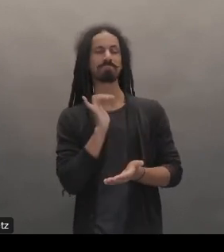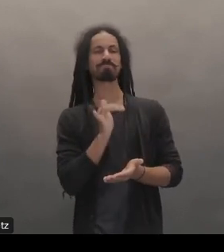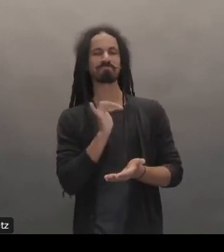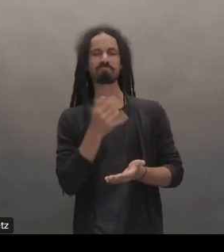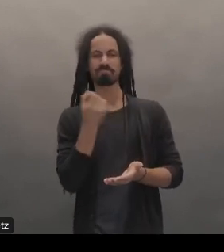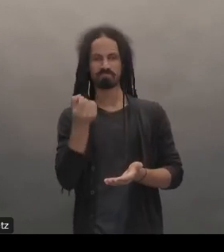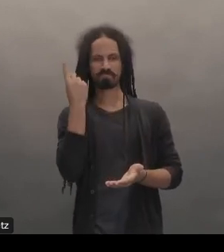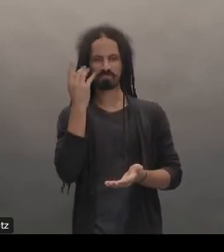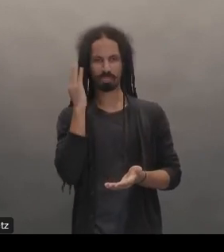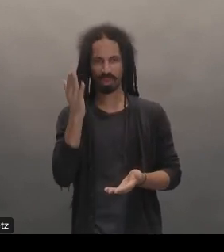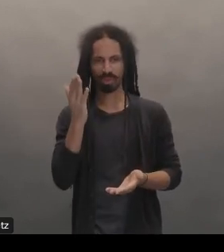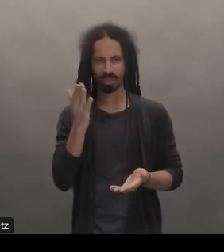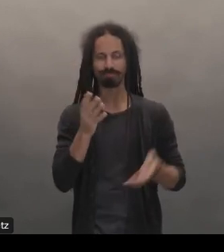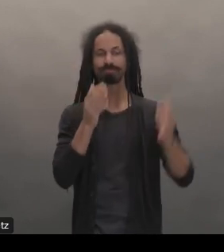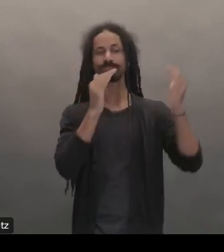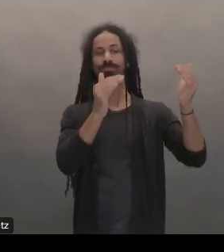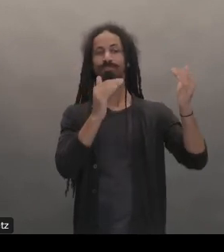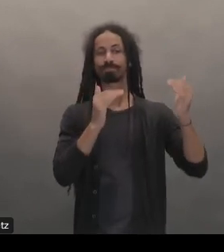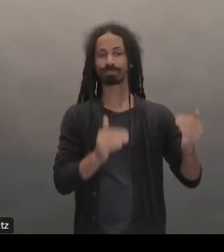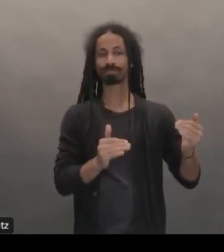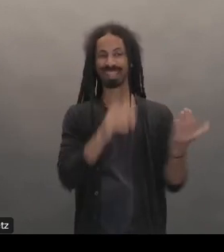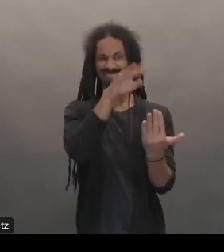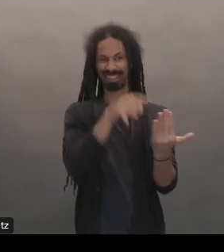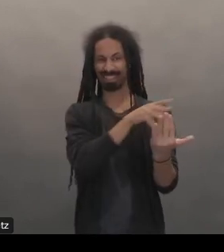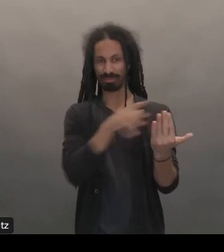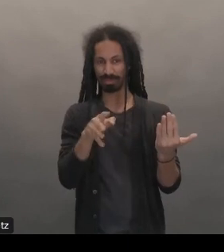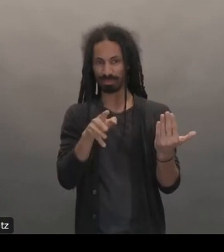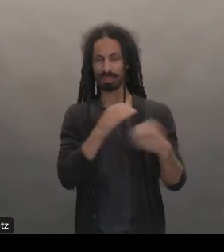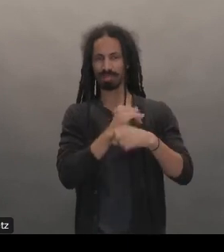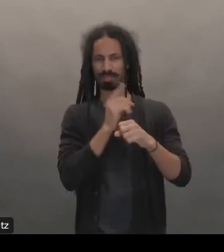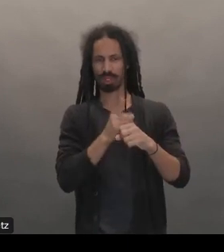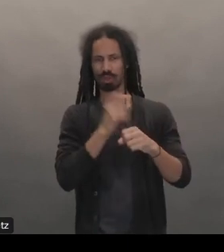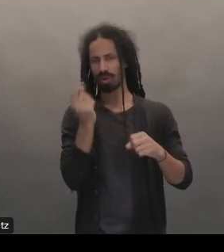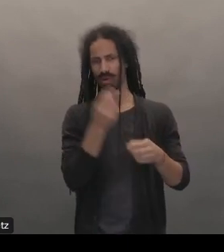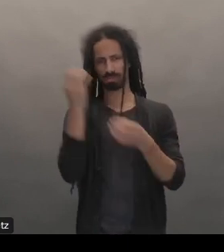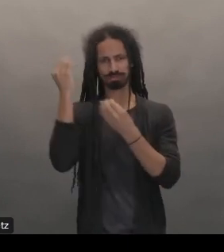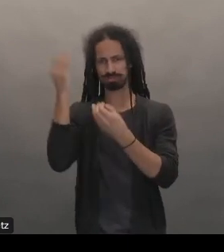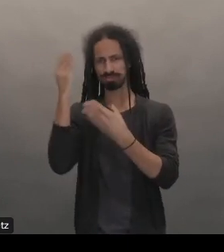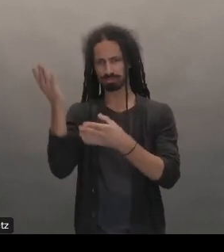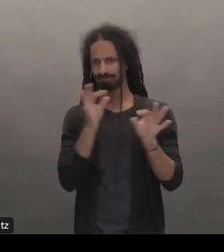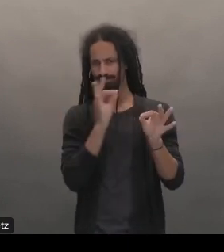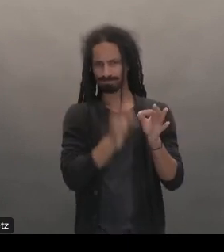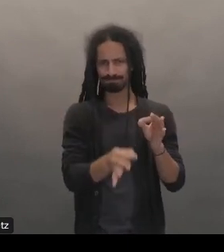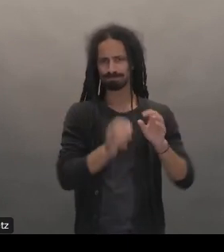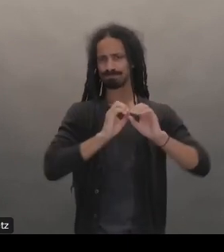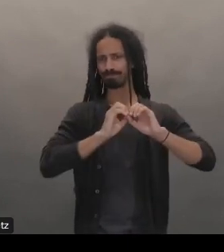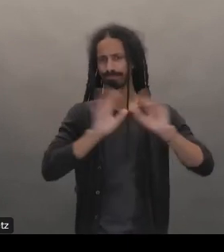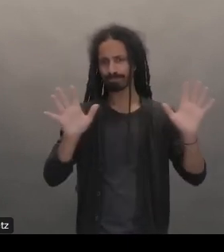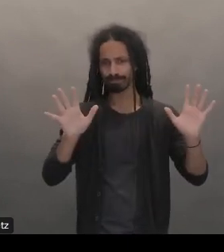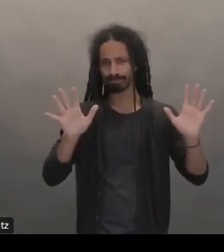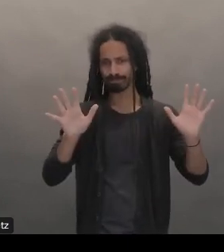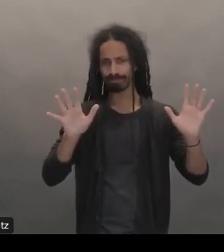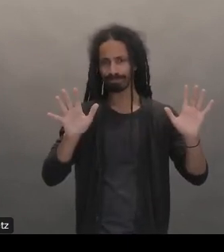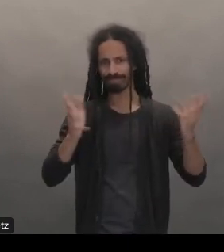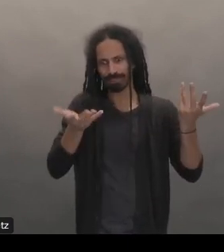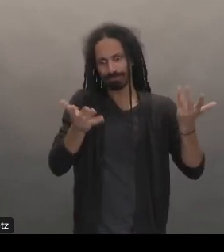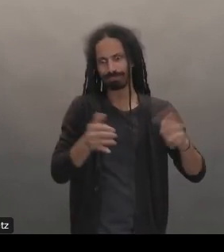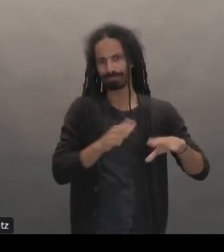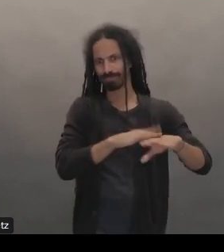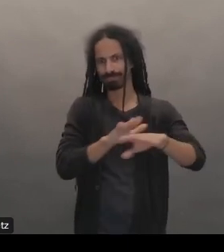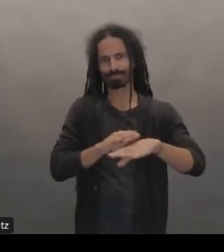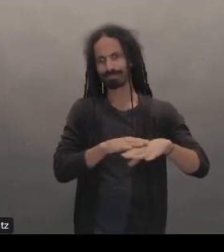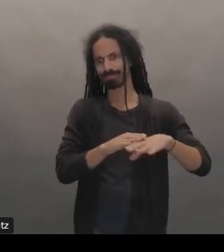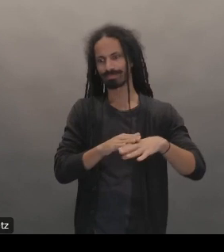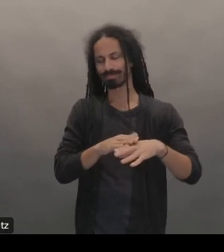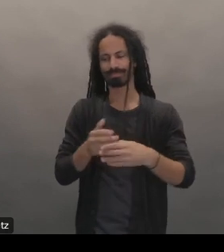itself comes next. Make sure the information is very easy to read. That's a little advice that APA gives.